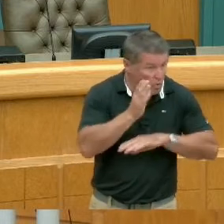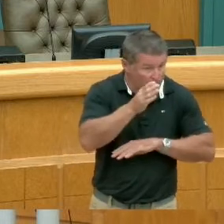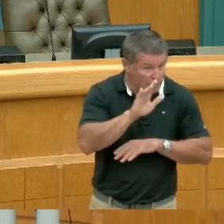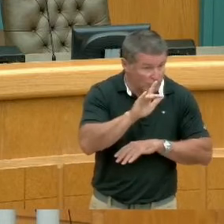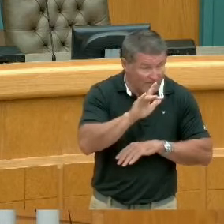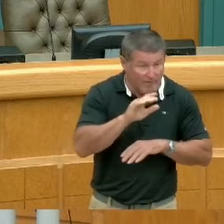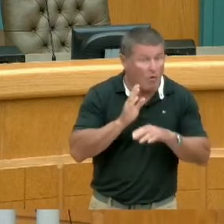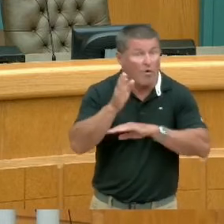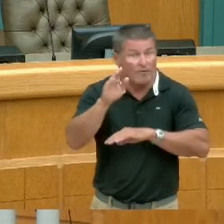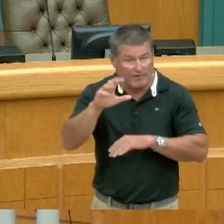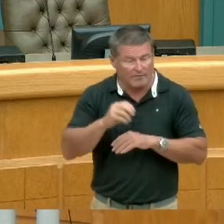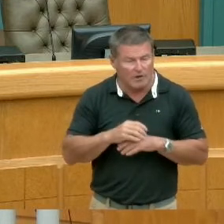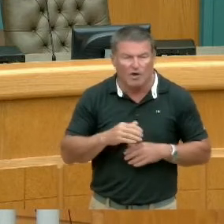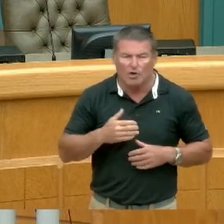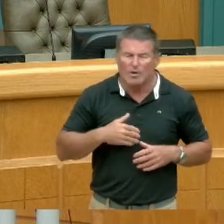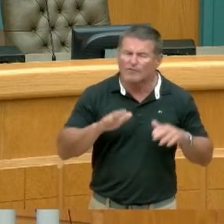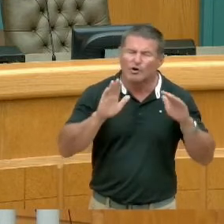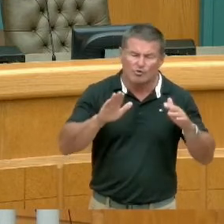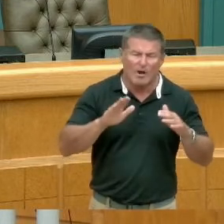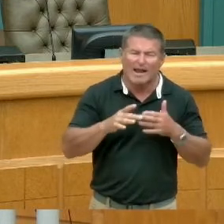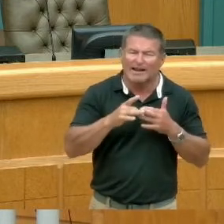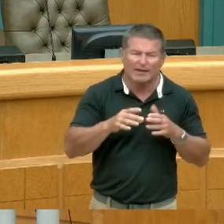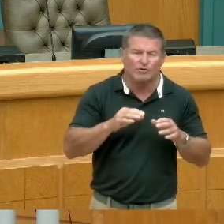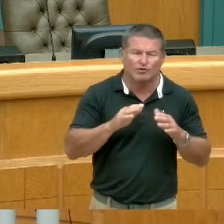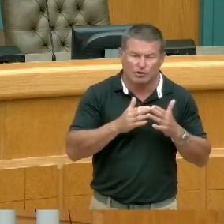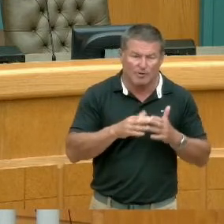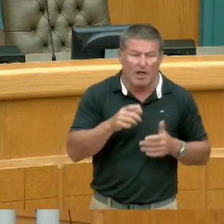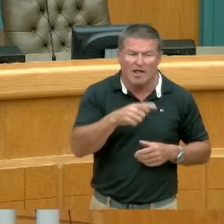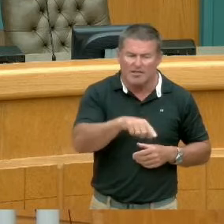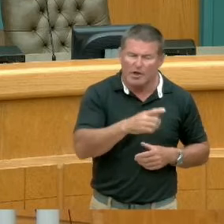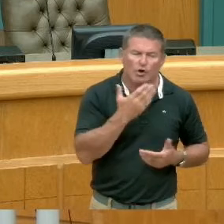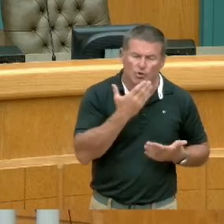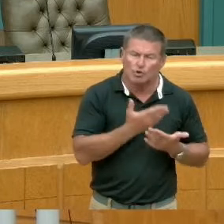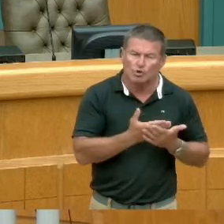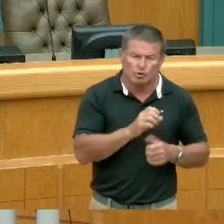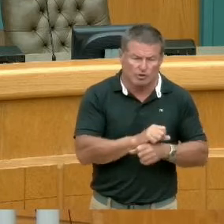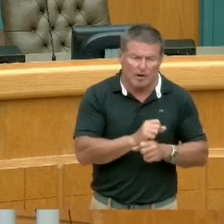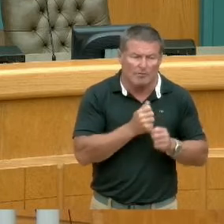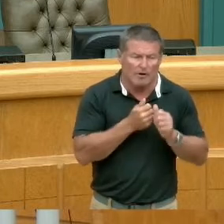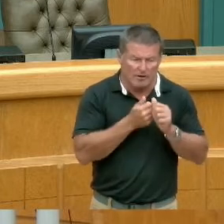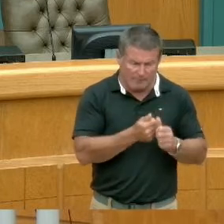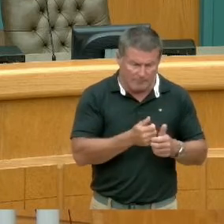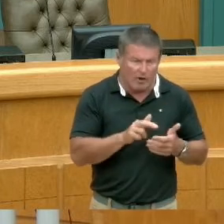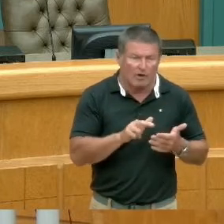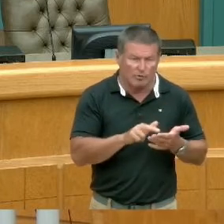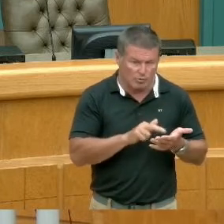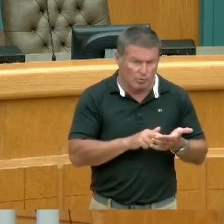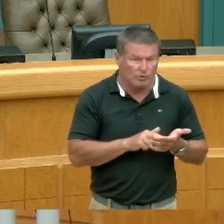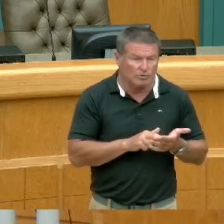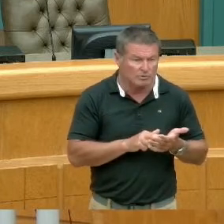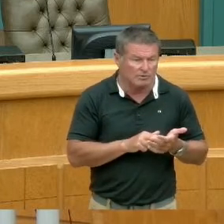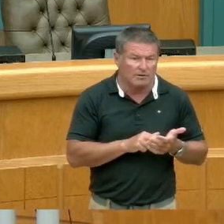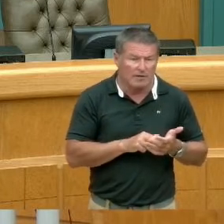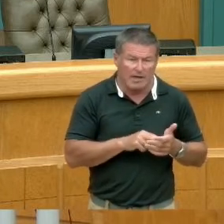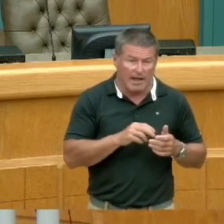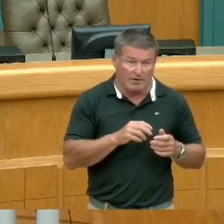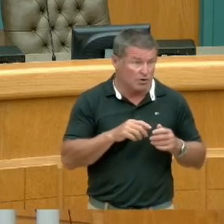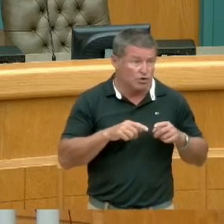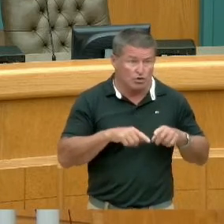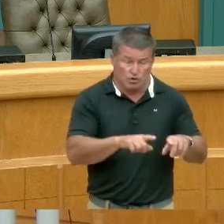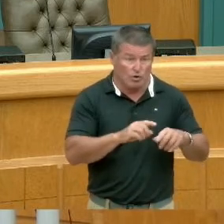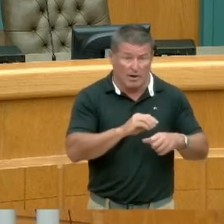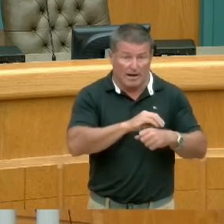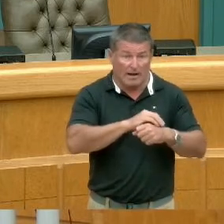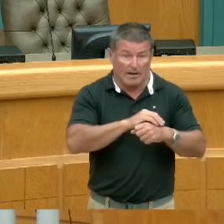have great business leaders in the community, and they have done a great job in working through all aspects of this pandemic.